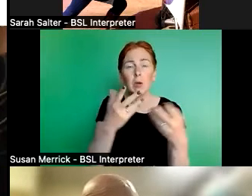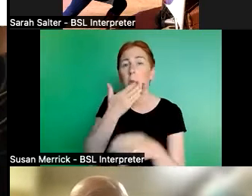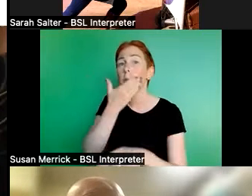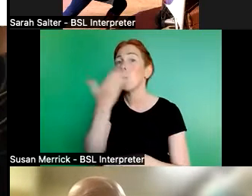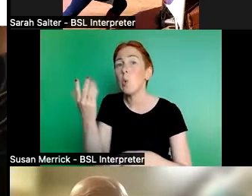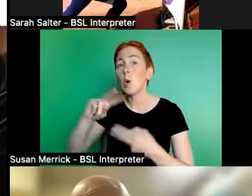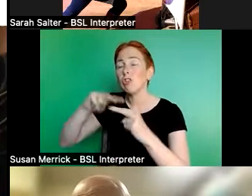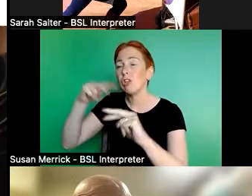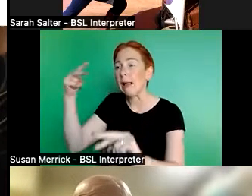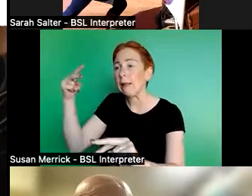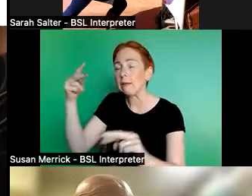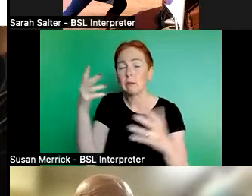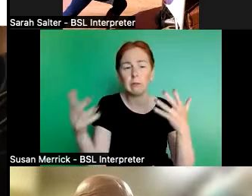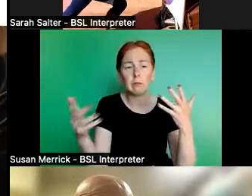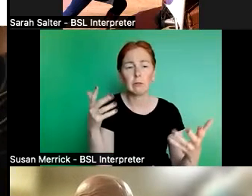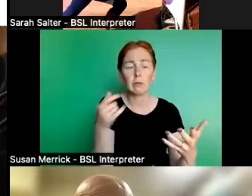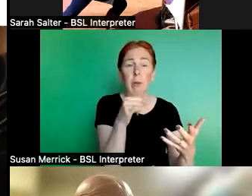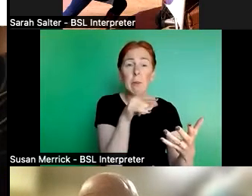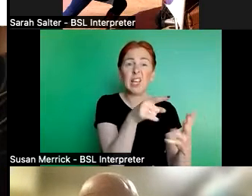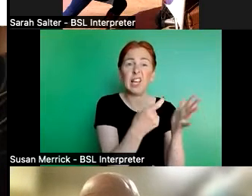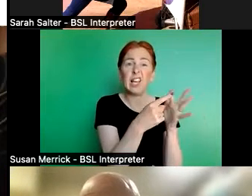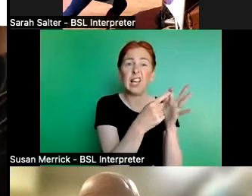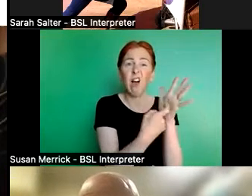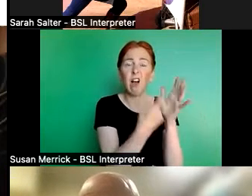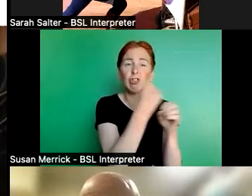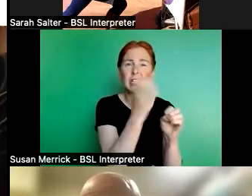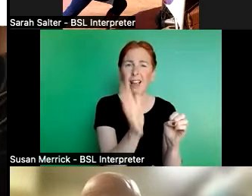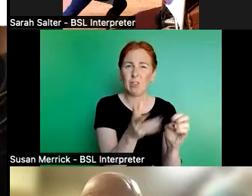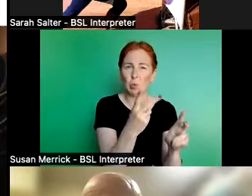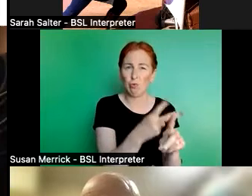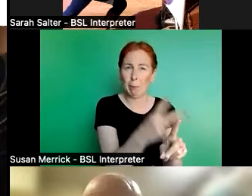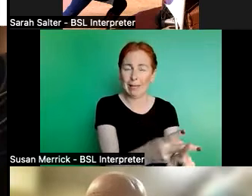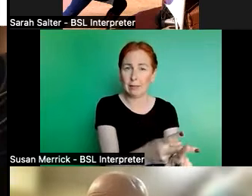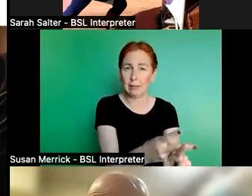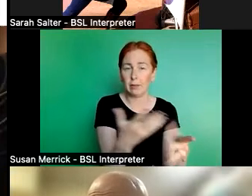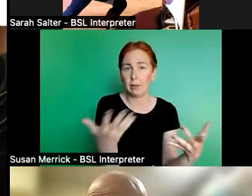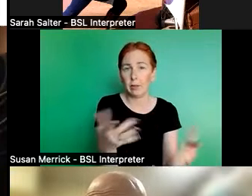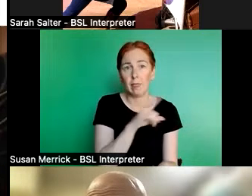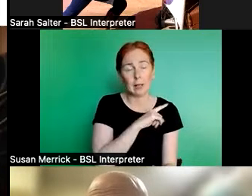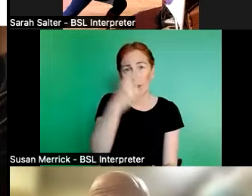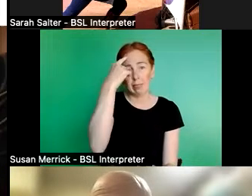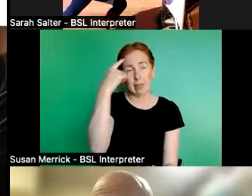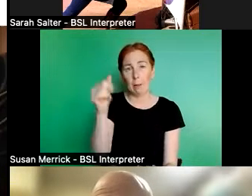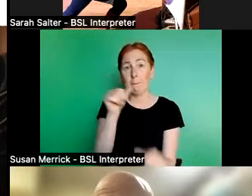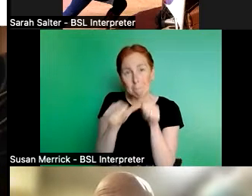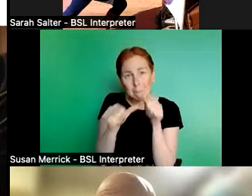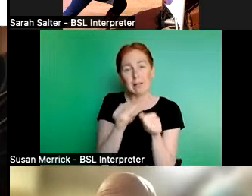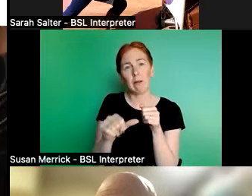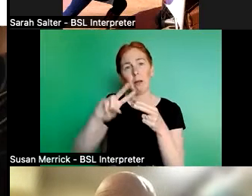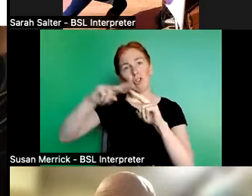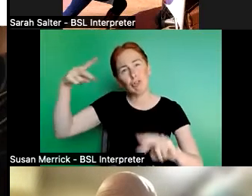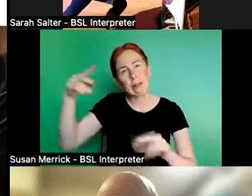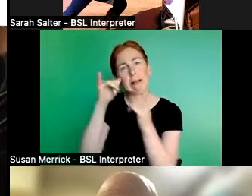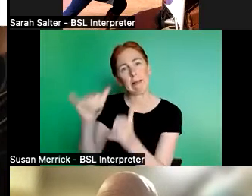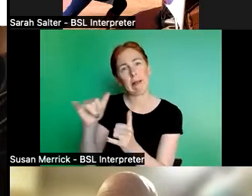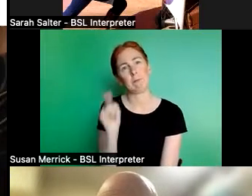to have to repeat that a few years later. That's why, does that make sense, Chloe? I mean, that's why genetics is so important. Yes, it does.